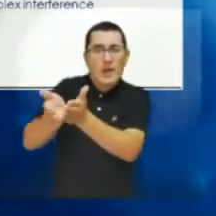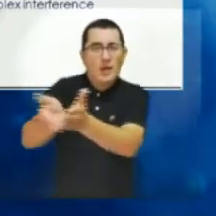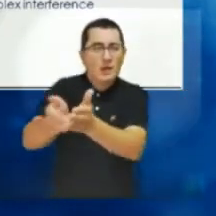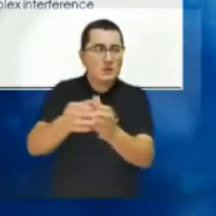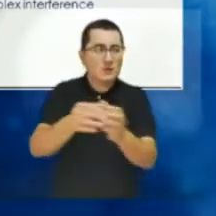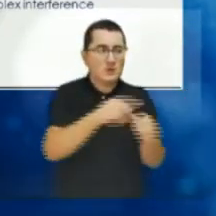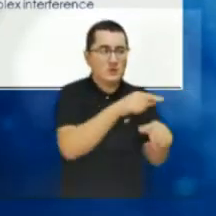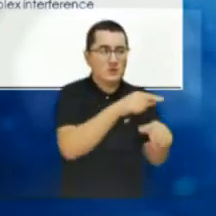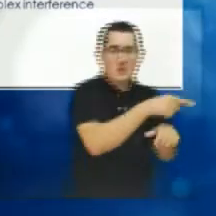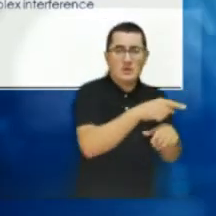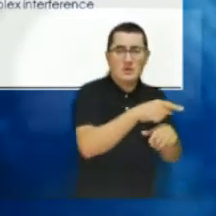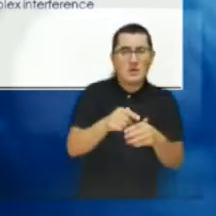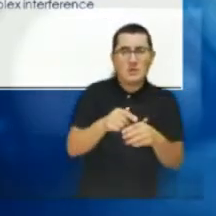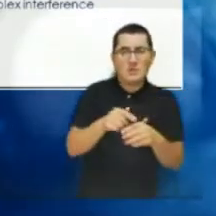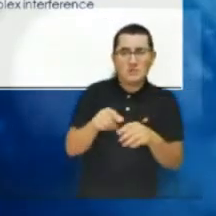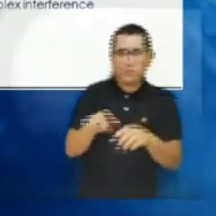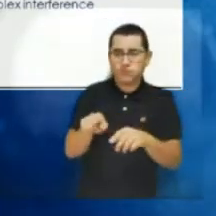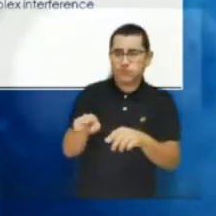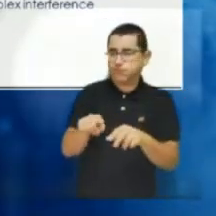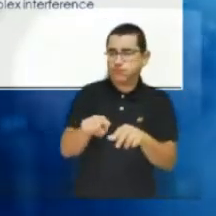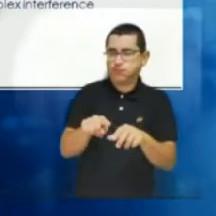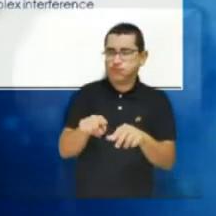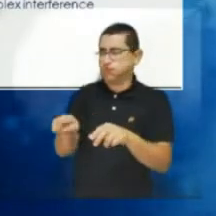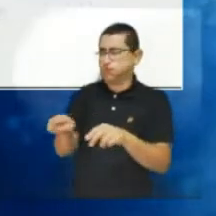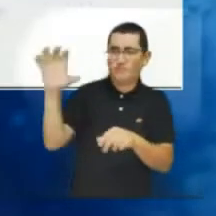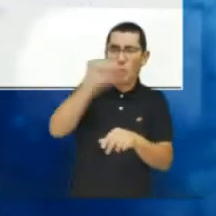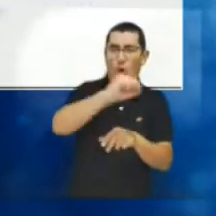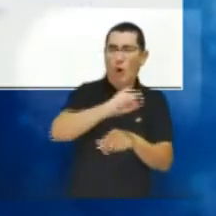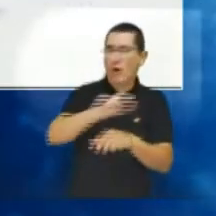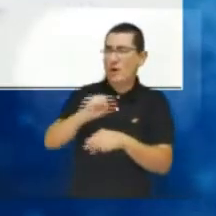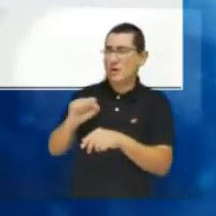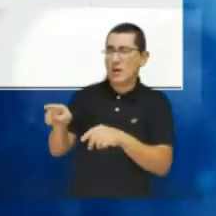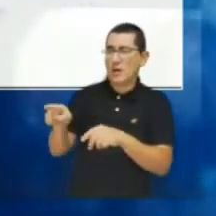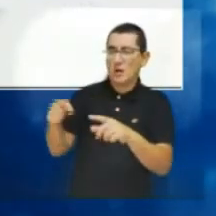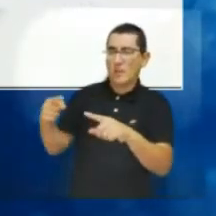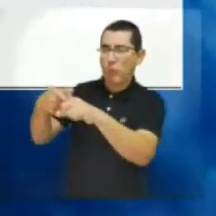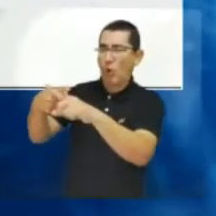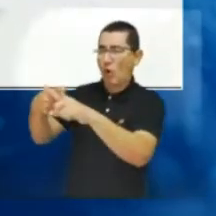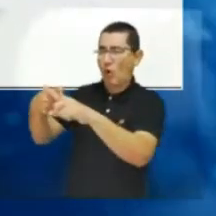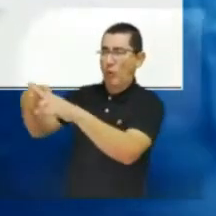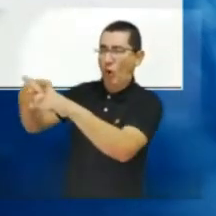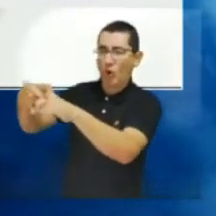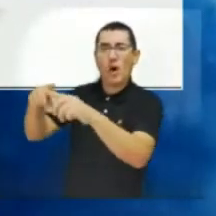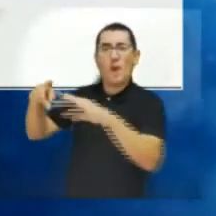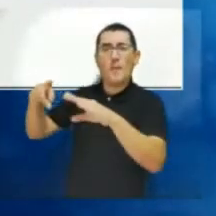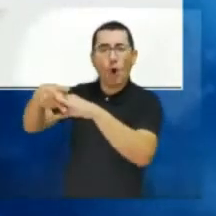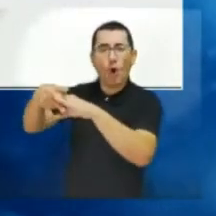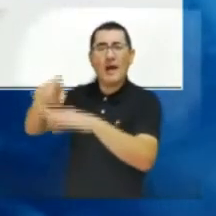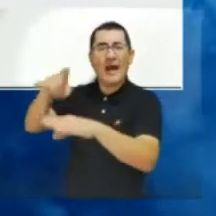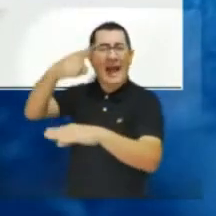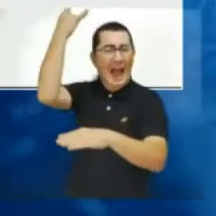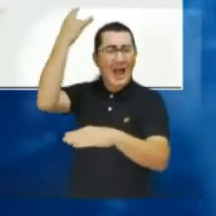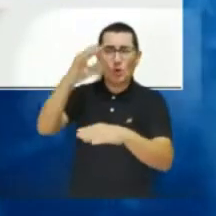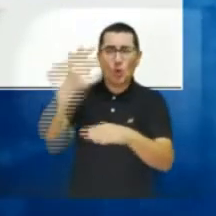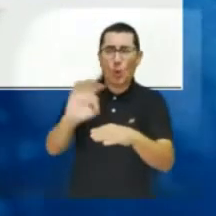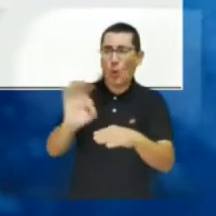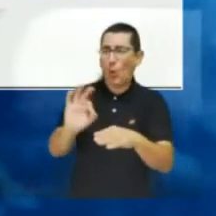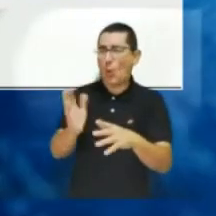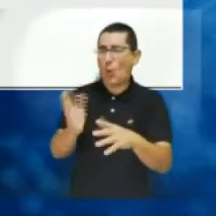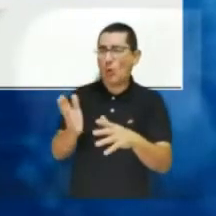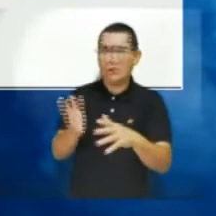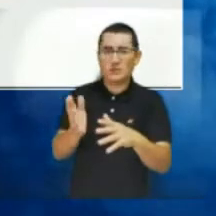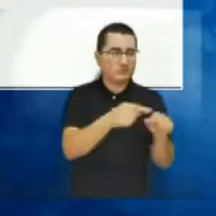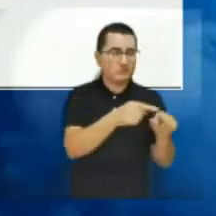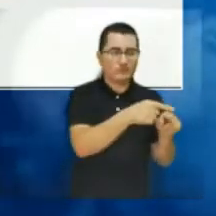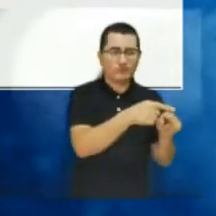them transportable direction finders. We do, as I said, controlling conformity of the radio stations and